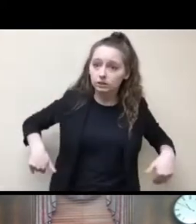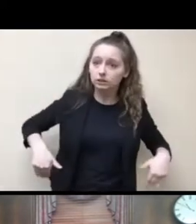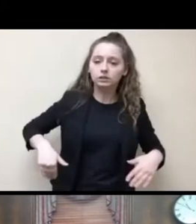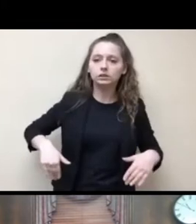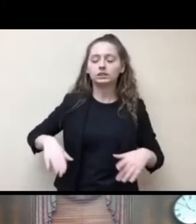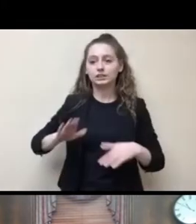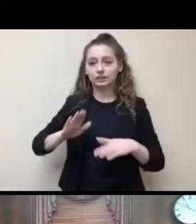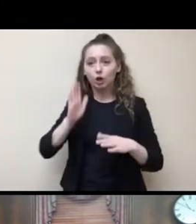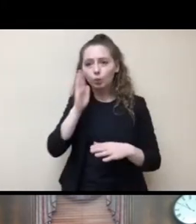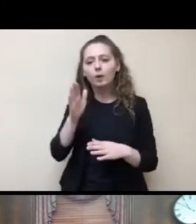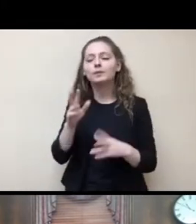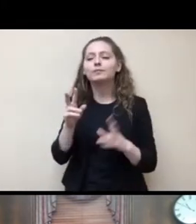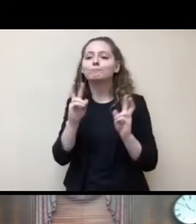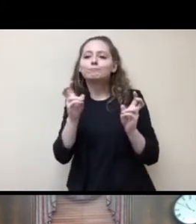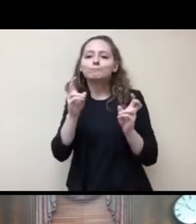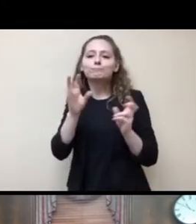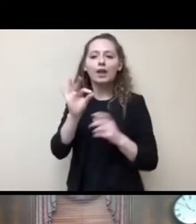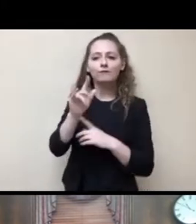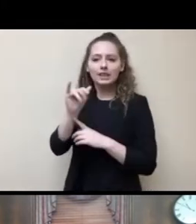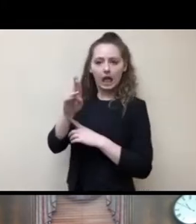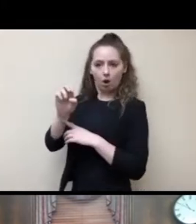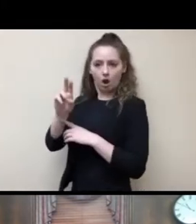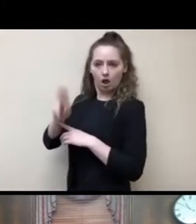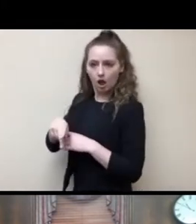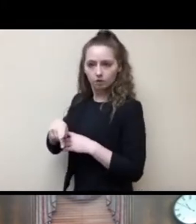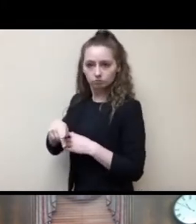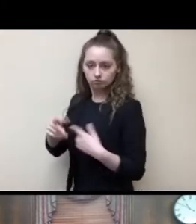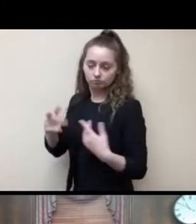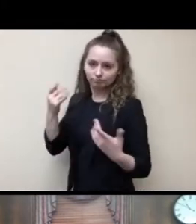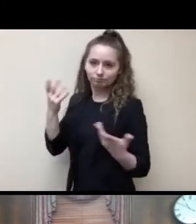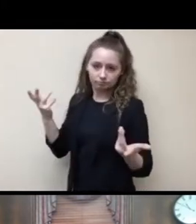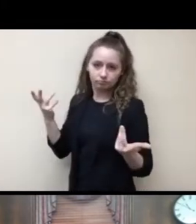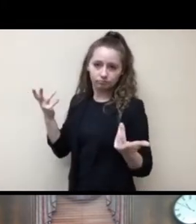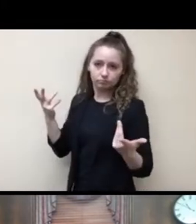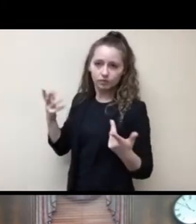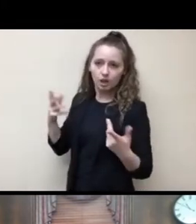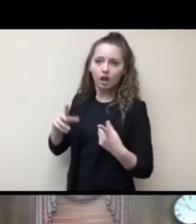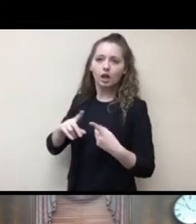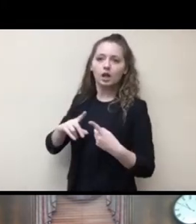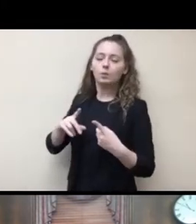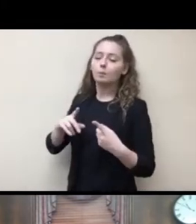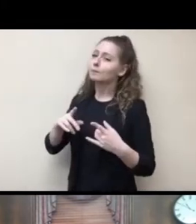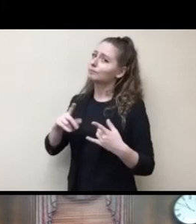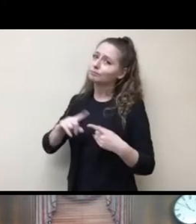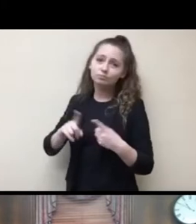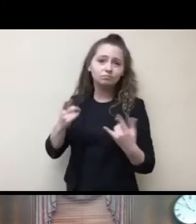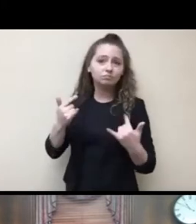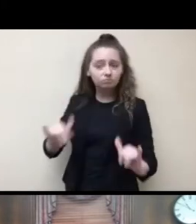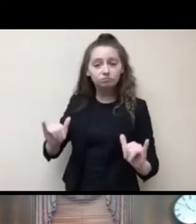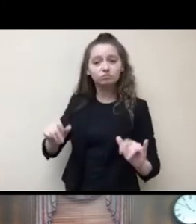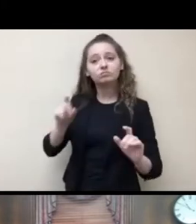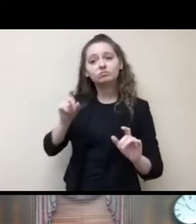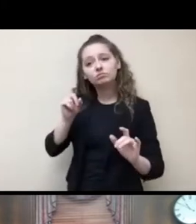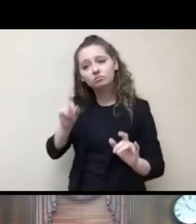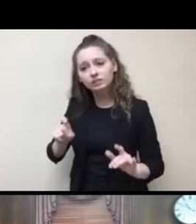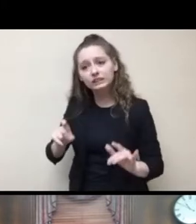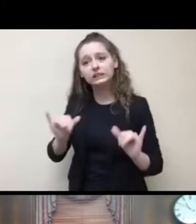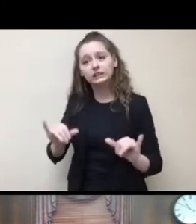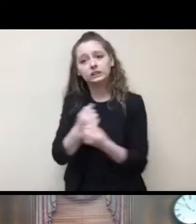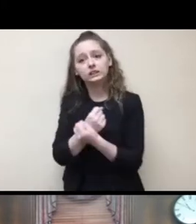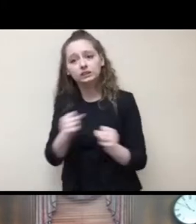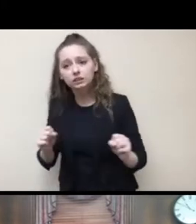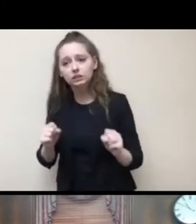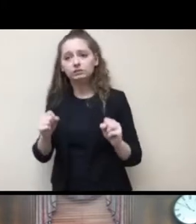want to say that, and we still need to be vigilant. But I, like I said at the beginning, I'm very encouraged that some of the states that have loosened